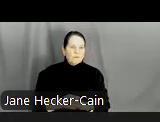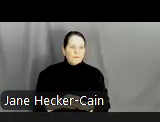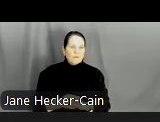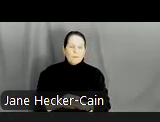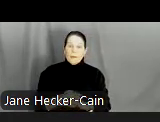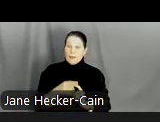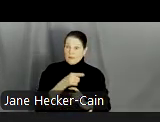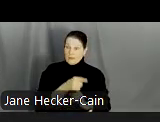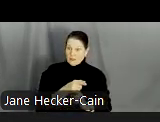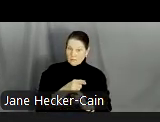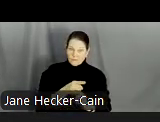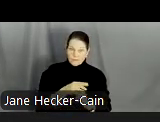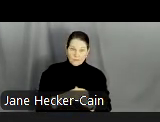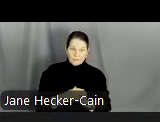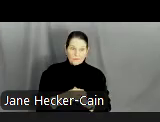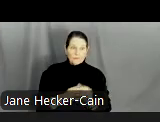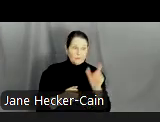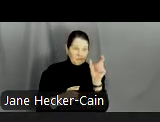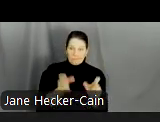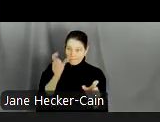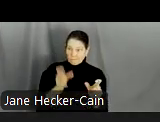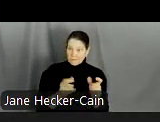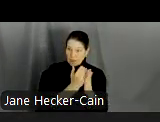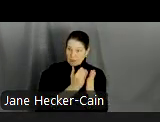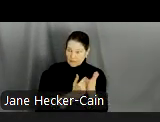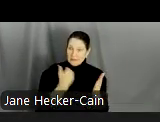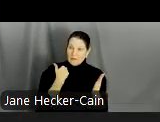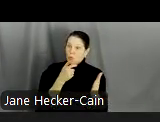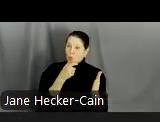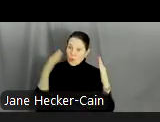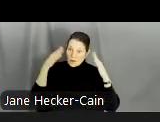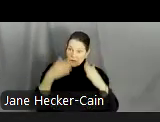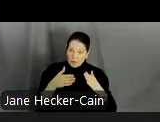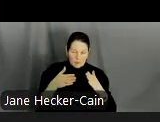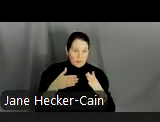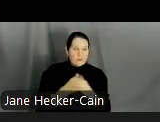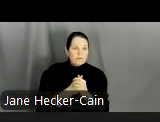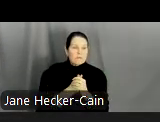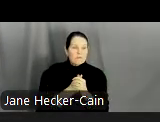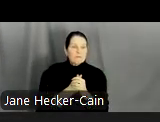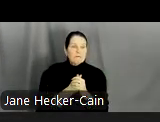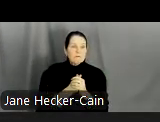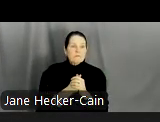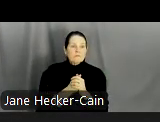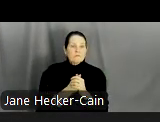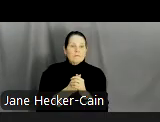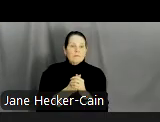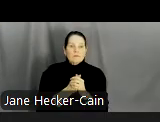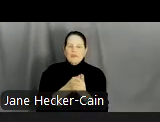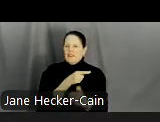This is a list of our communities of focus. As I mentioned, we center communities that are